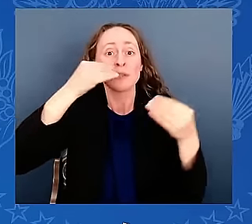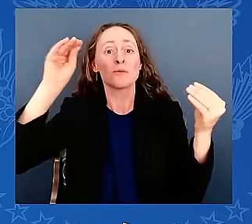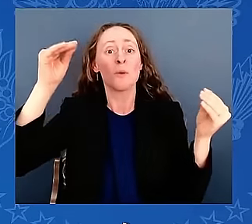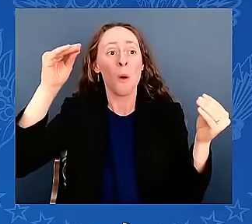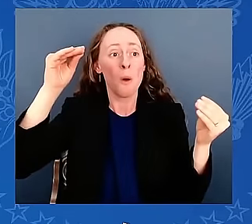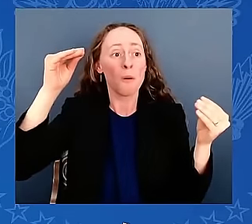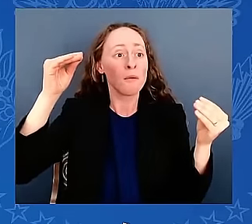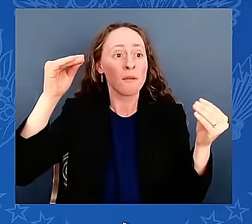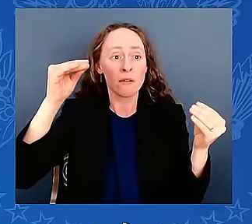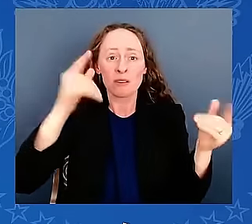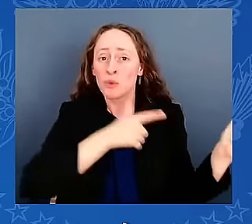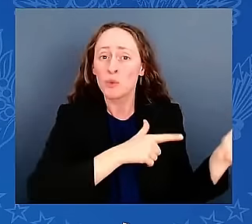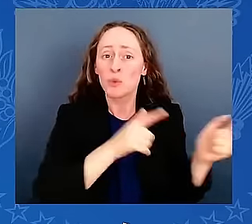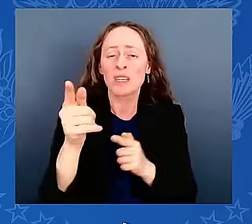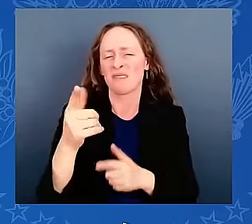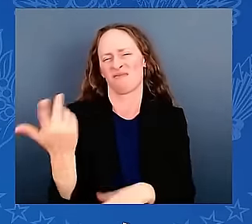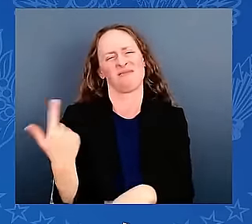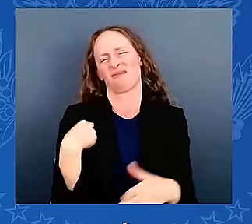Sandy Hook and Uvalde.